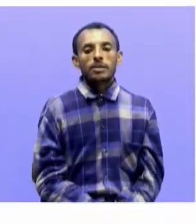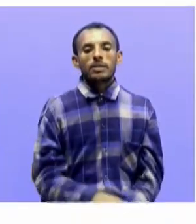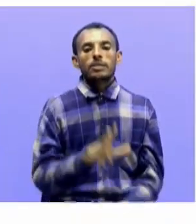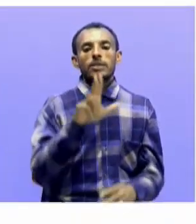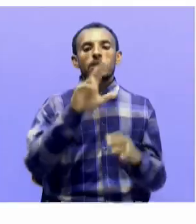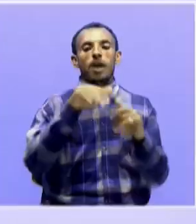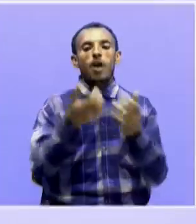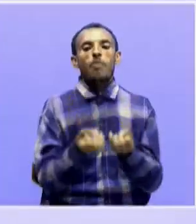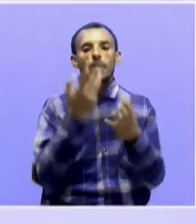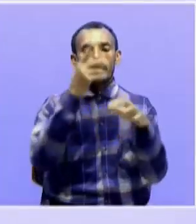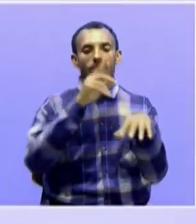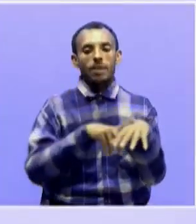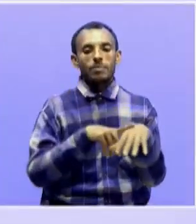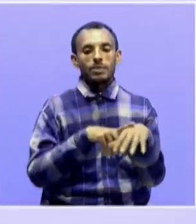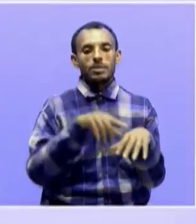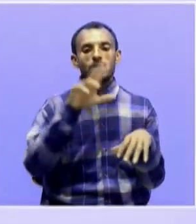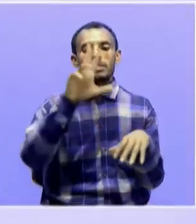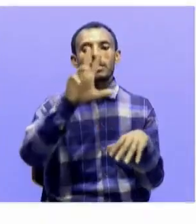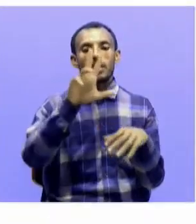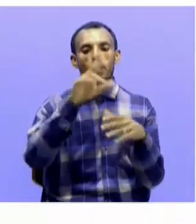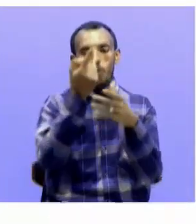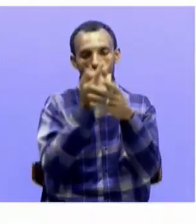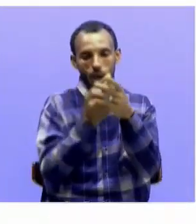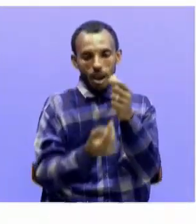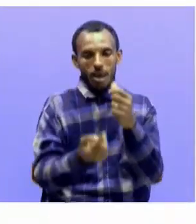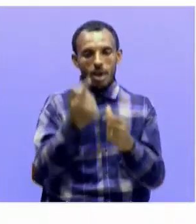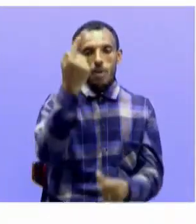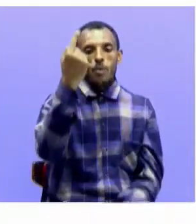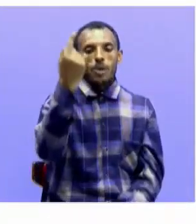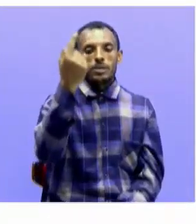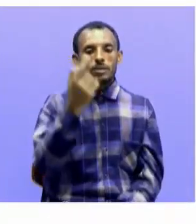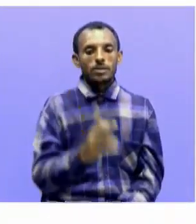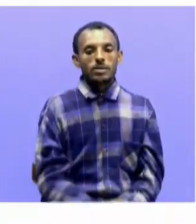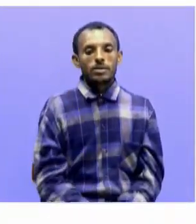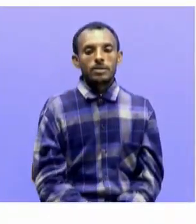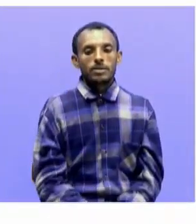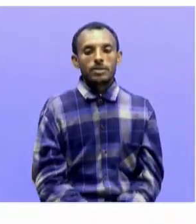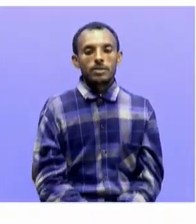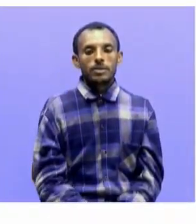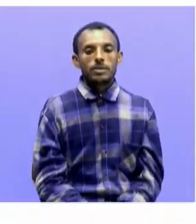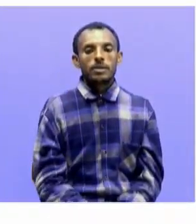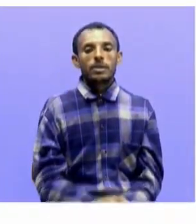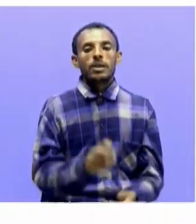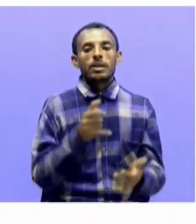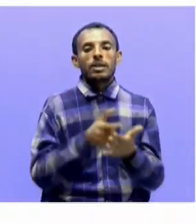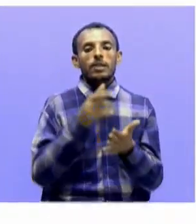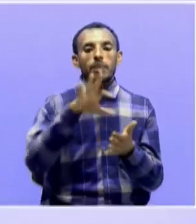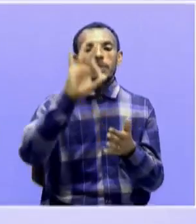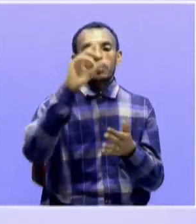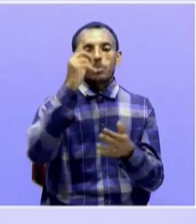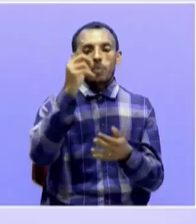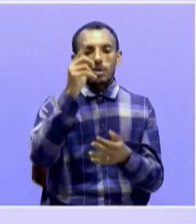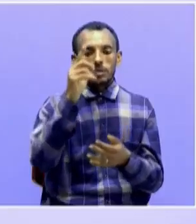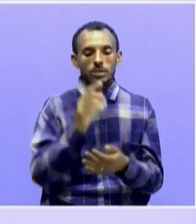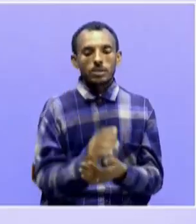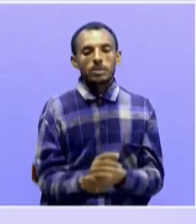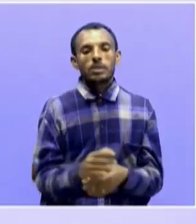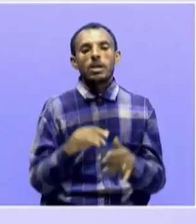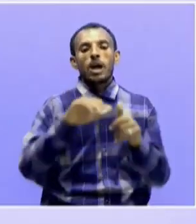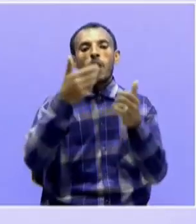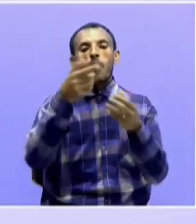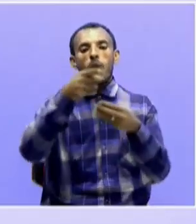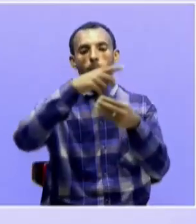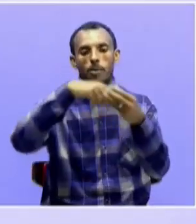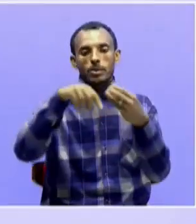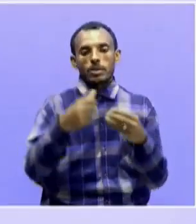appears only once. 3 appears only once. It appears once. Okay. How about the